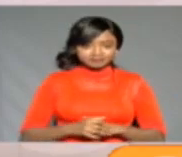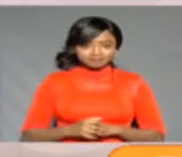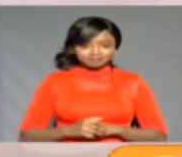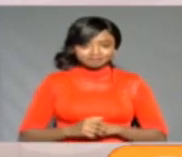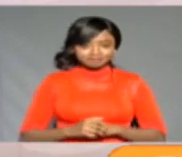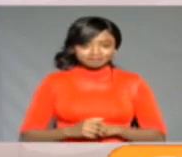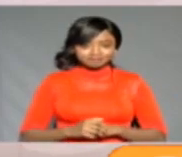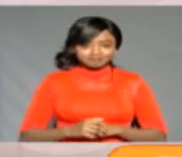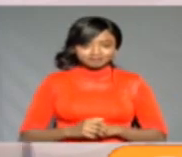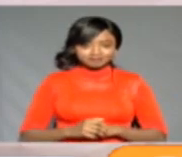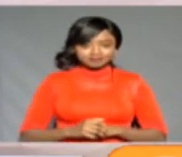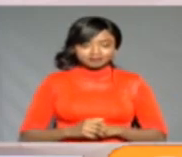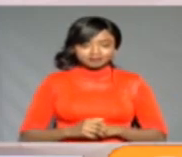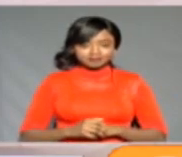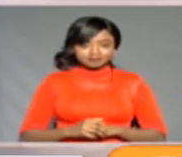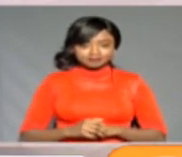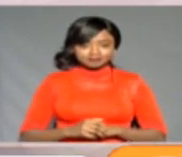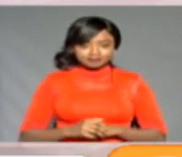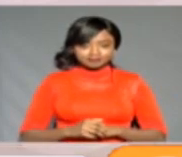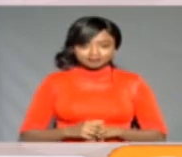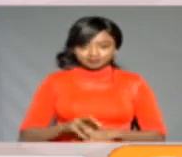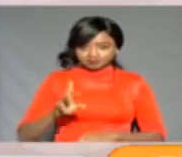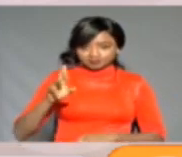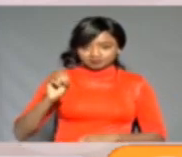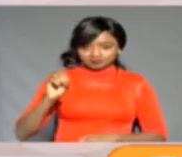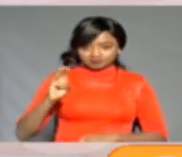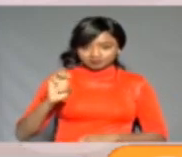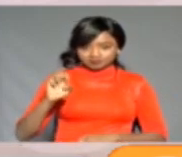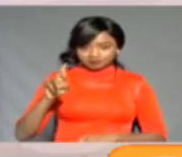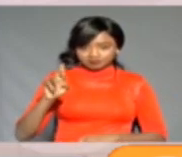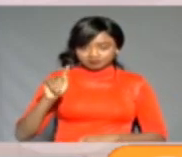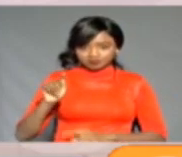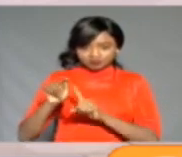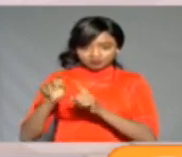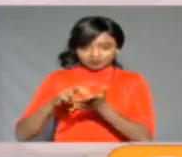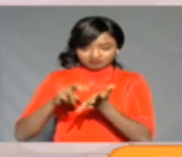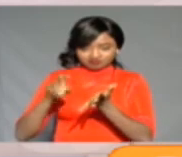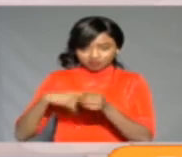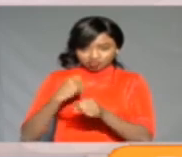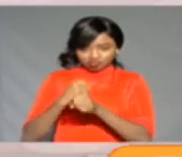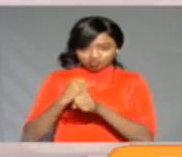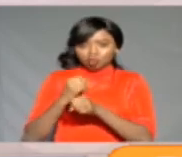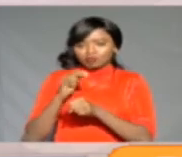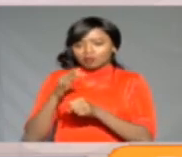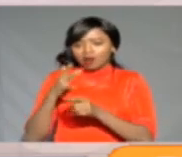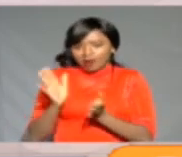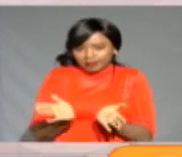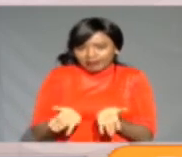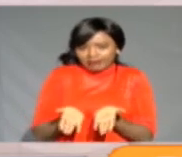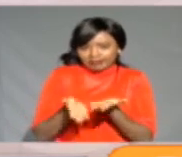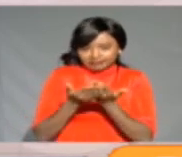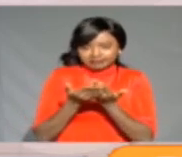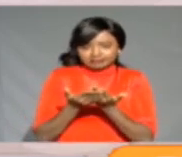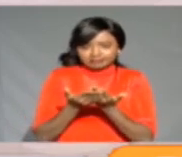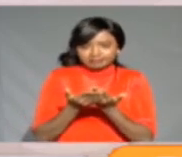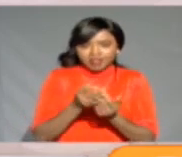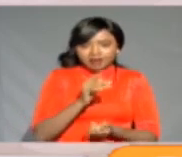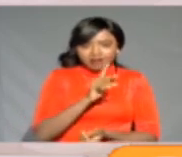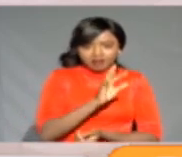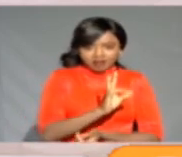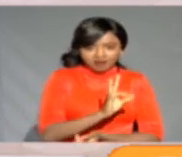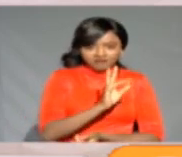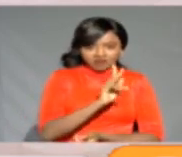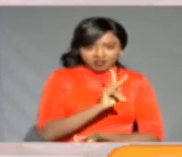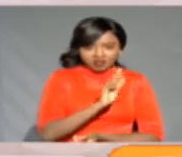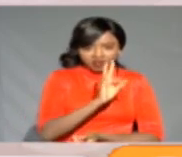Football Kenya Federation Chief Executive Officer Robert Muthomi has stepped aside to allow FKF to conduct investigations regarding the trip to